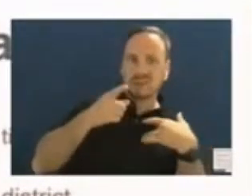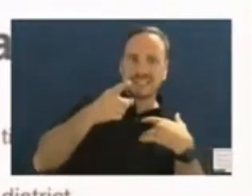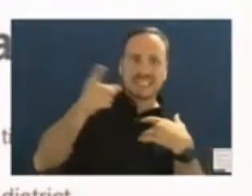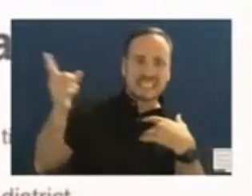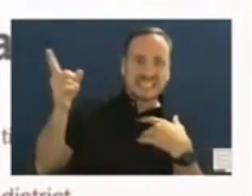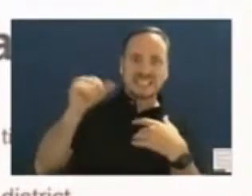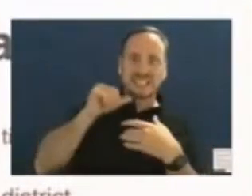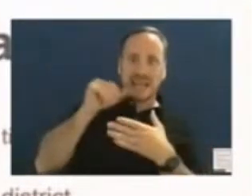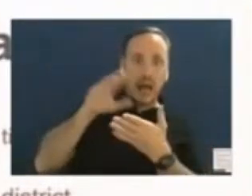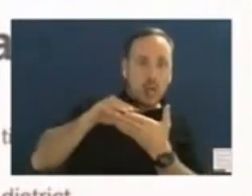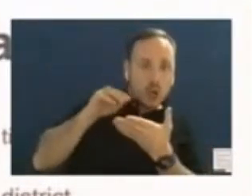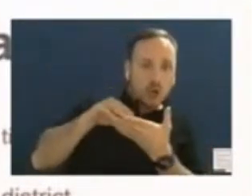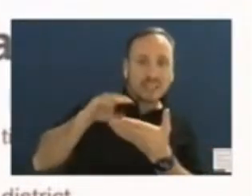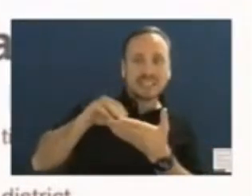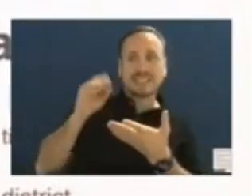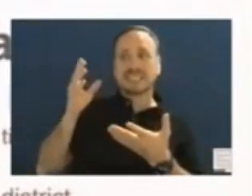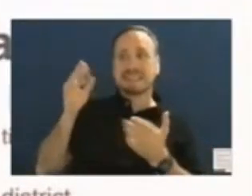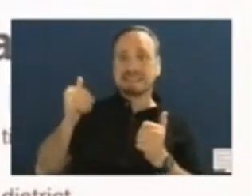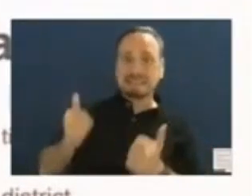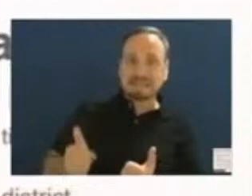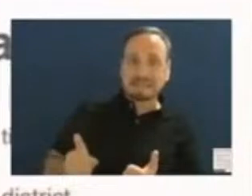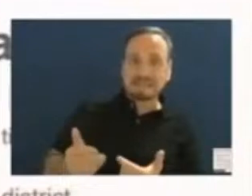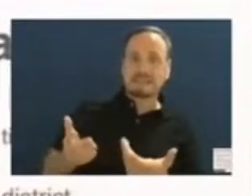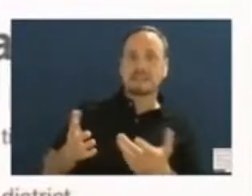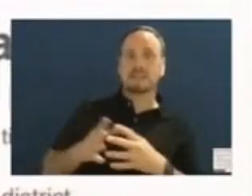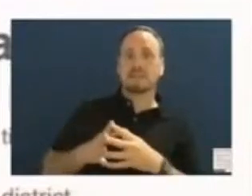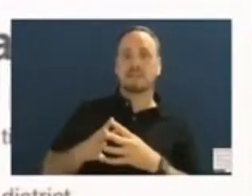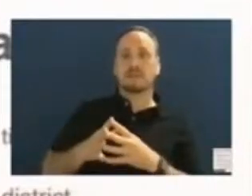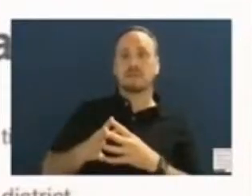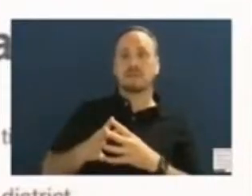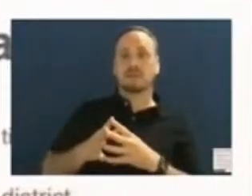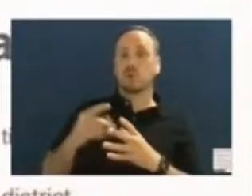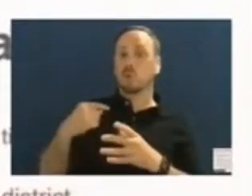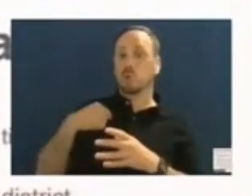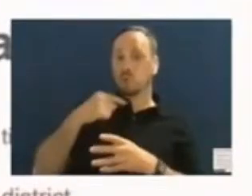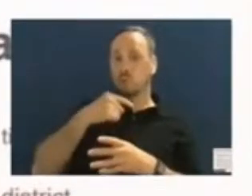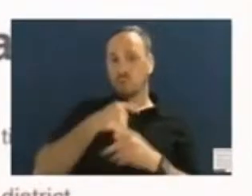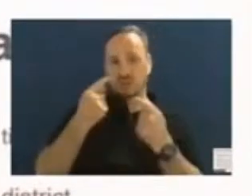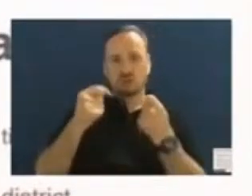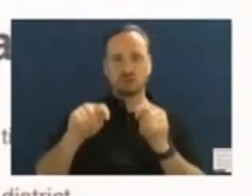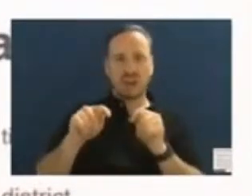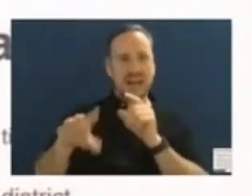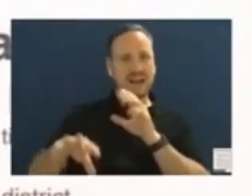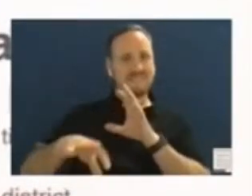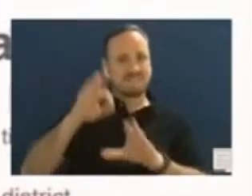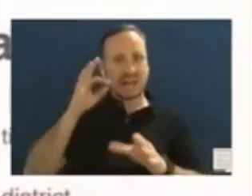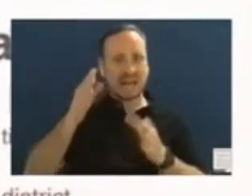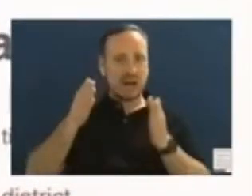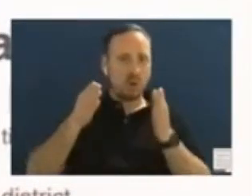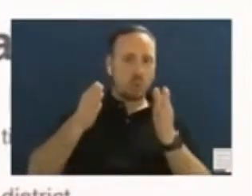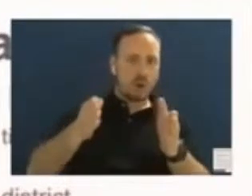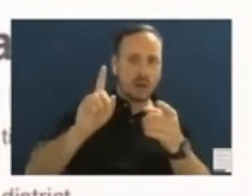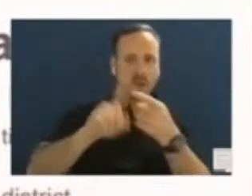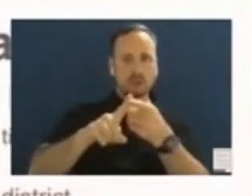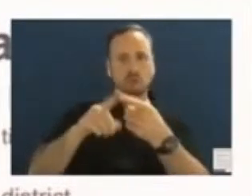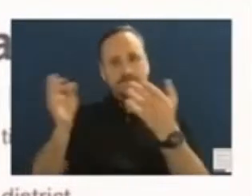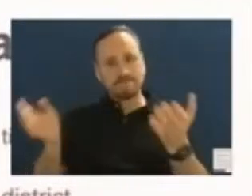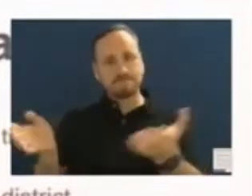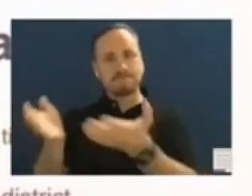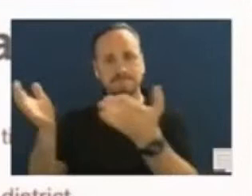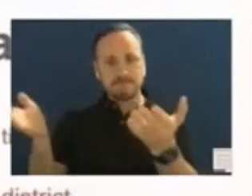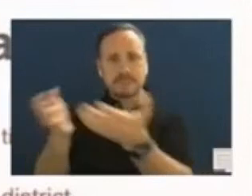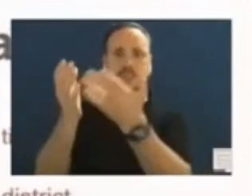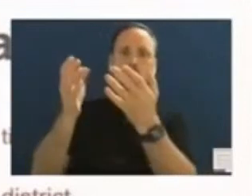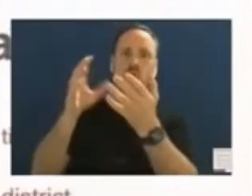all students, but some students last spring. And we've tried to identify ways to continue to push the academic press and the high expectations,